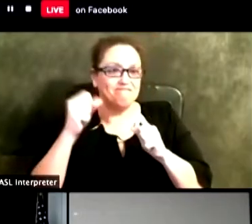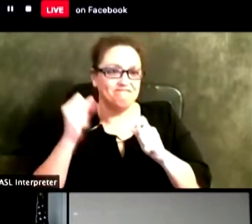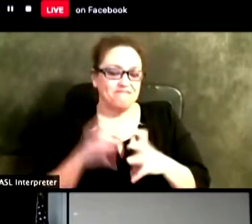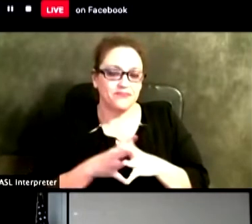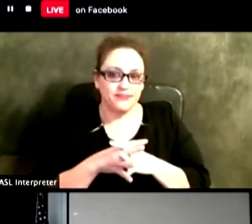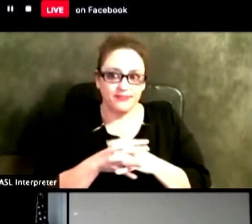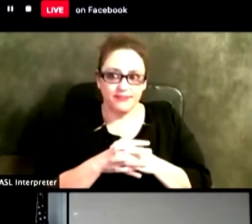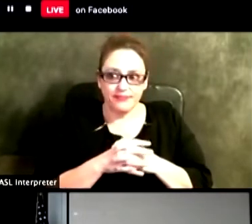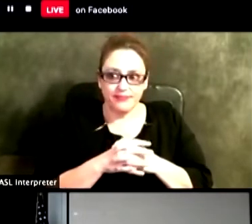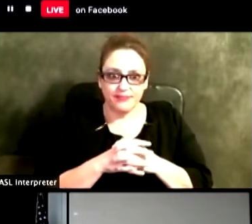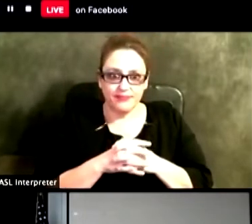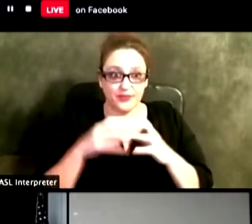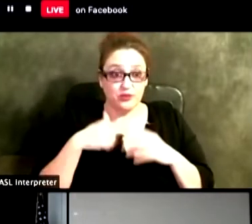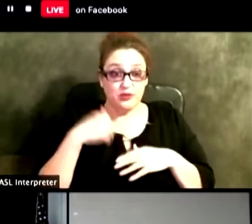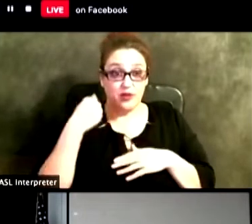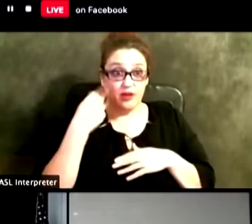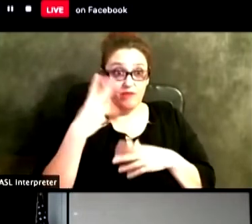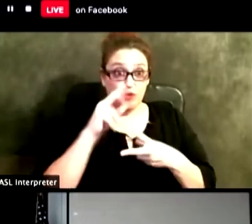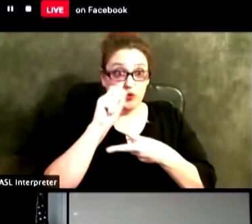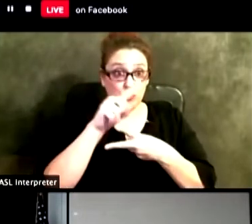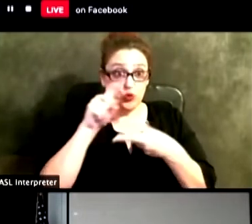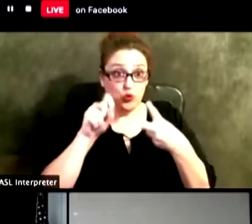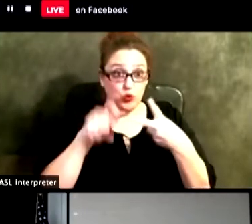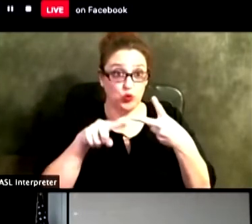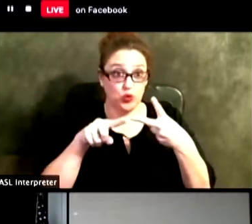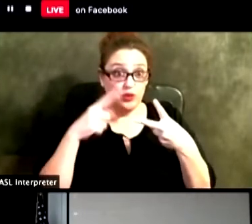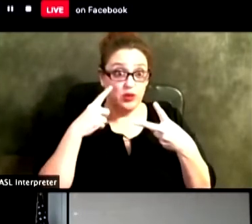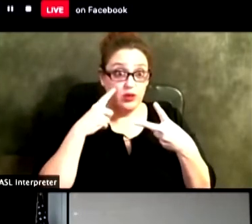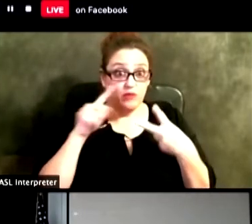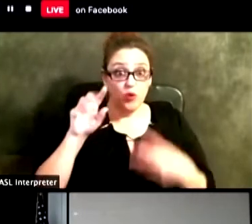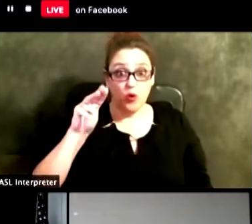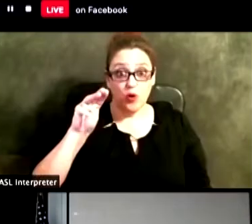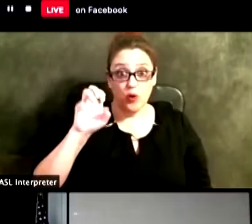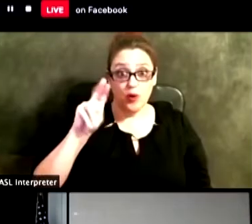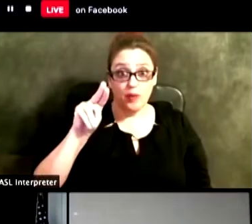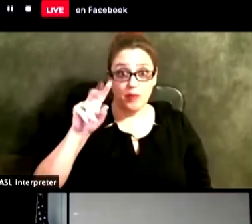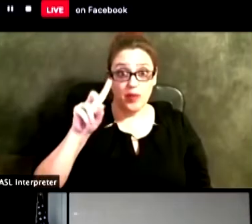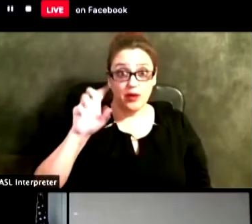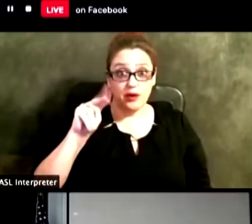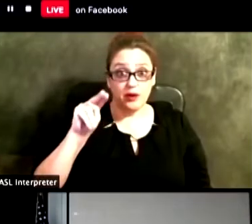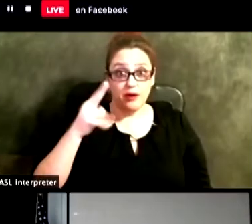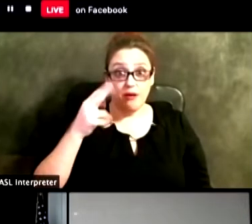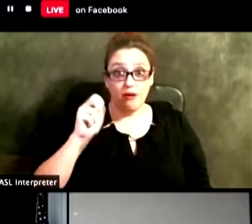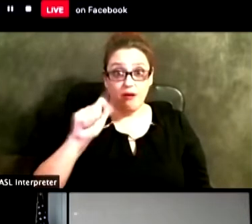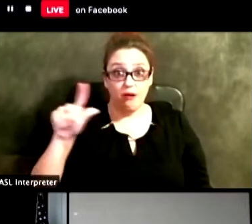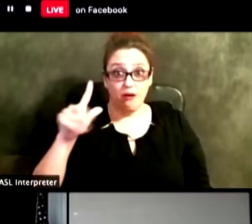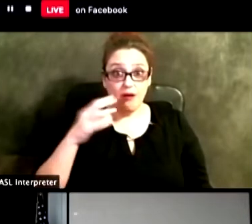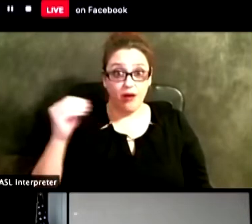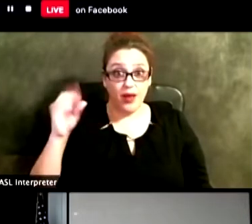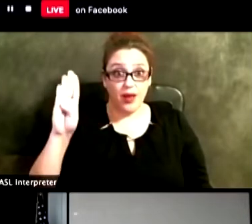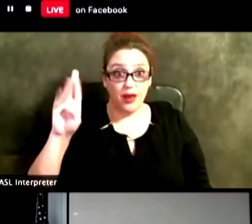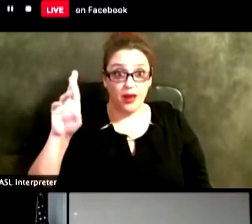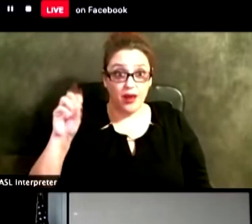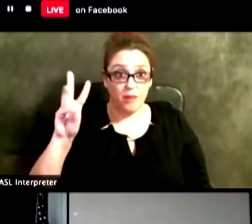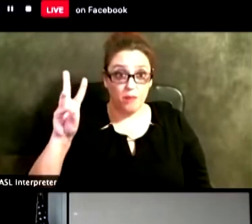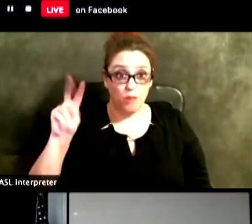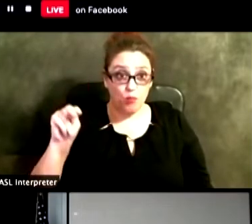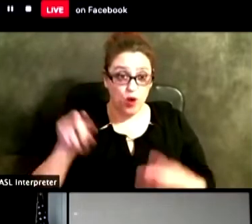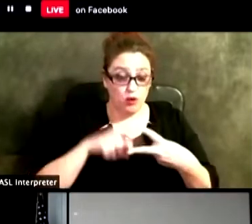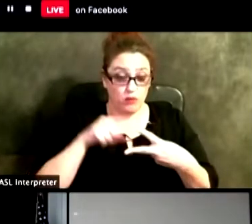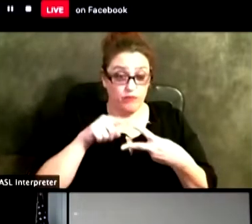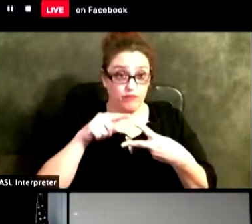So I have two questions that are directed towards Mendenhall and Brown. So I'd like to know why